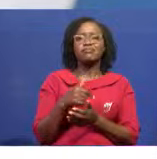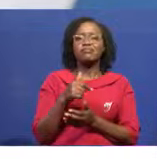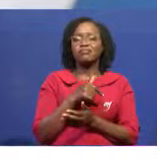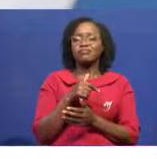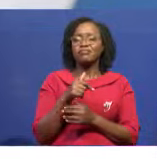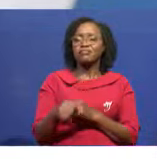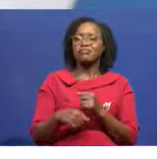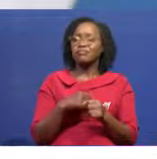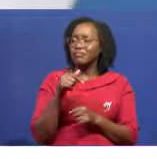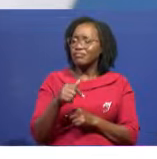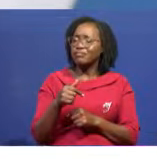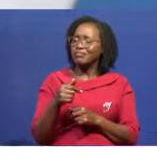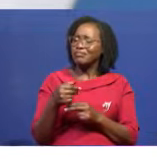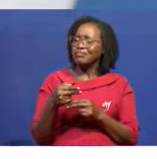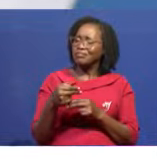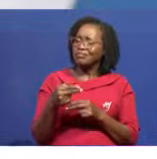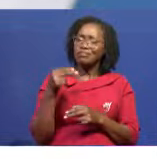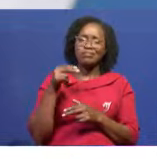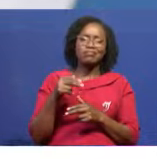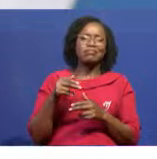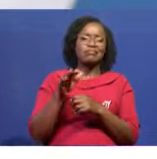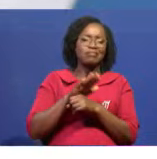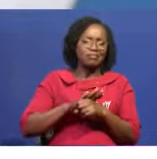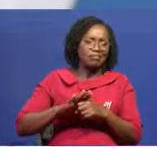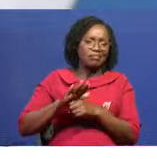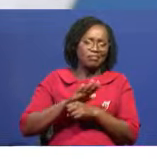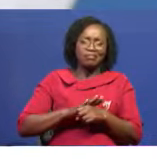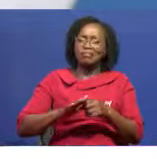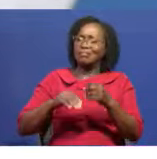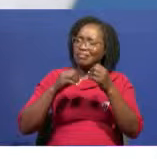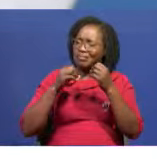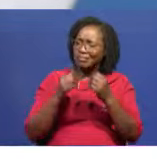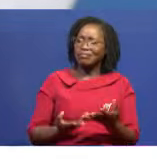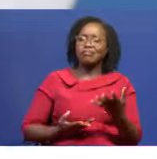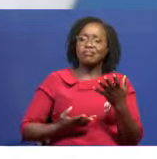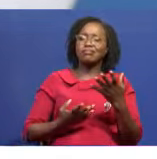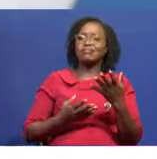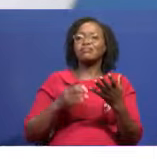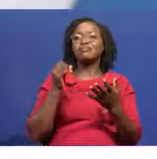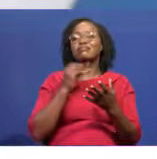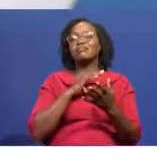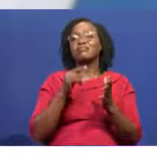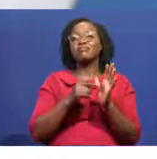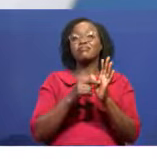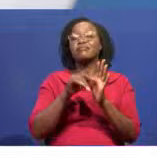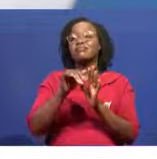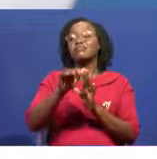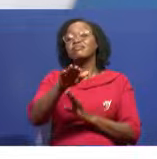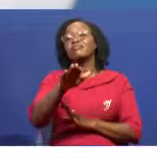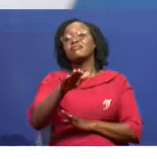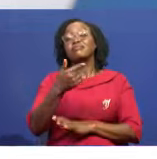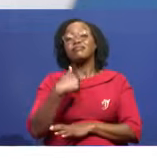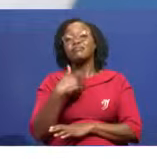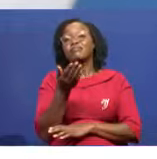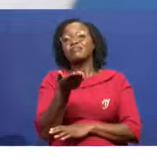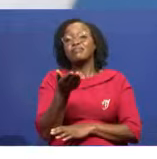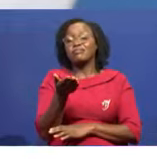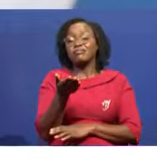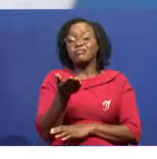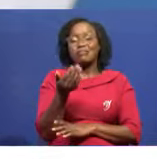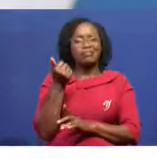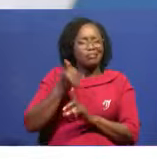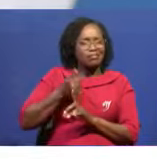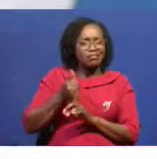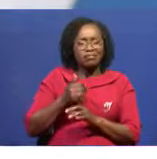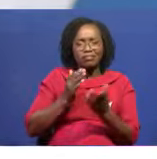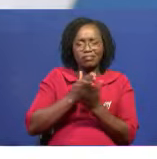this year, we have a very high traffic of complaints. I think it's because the way we have come out to show that, hey, we are still here, we're still fighting